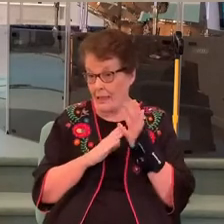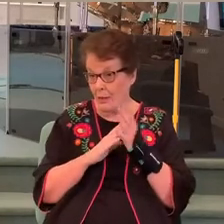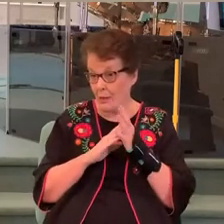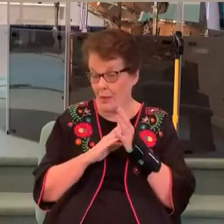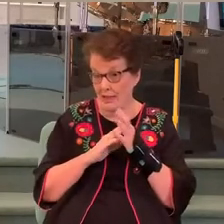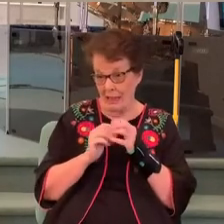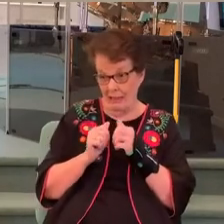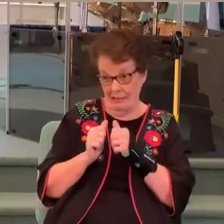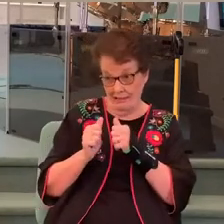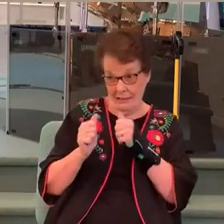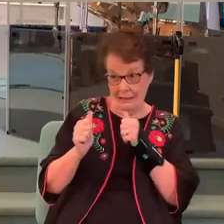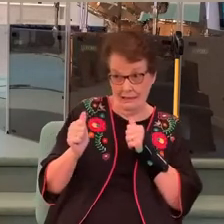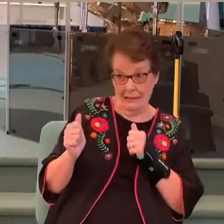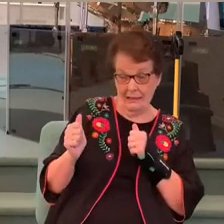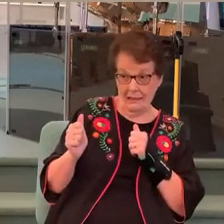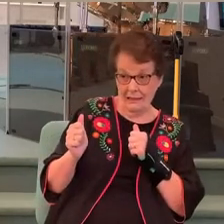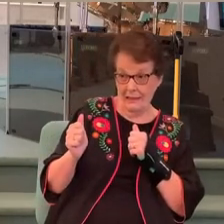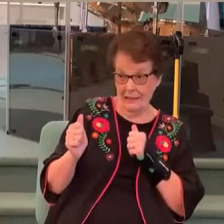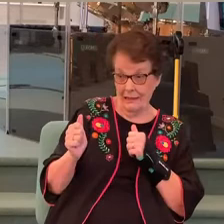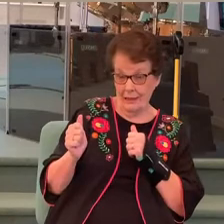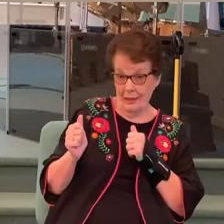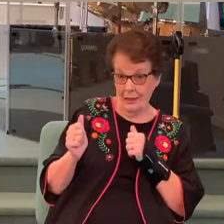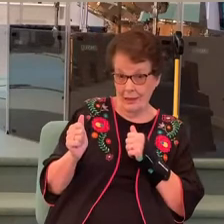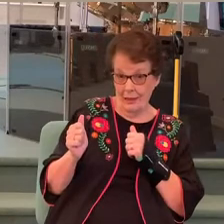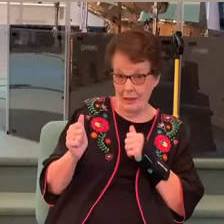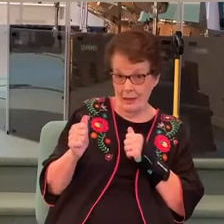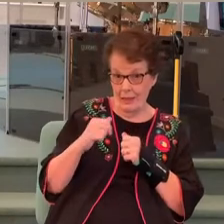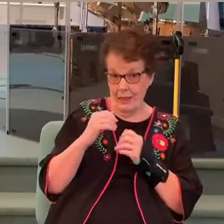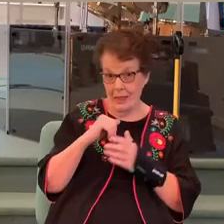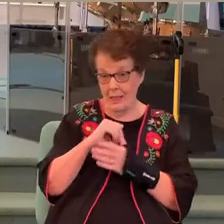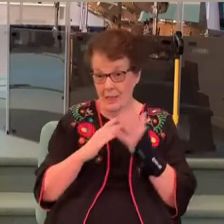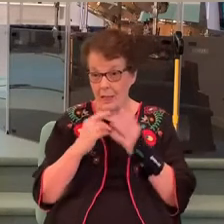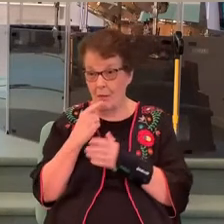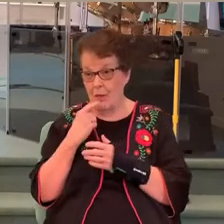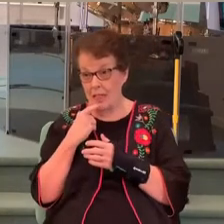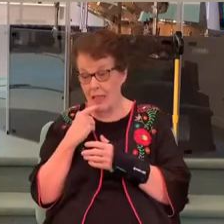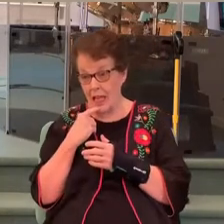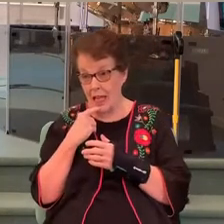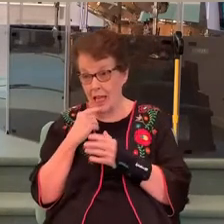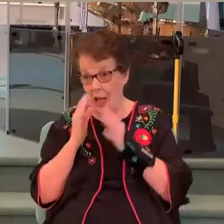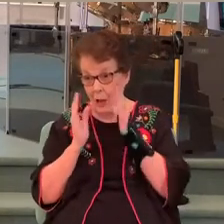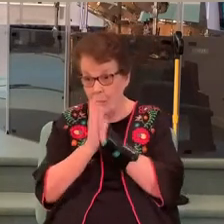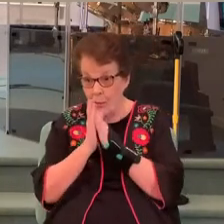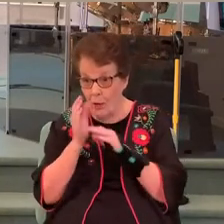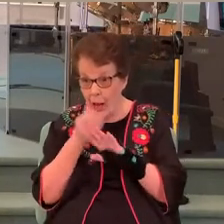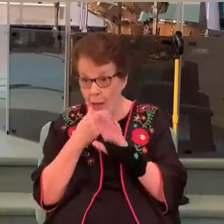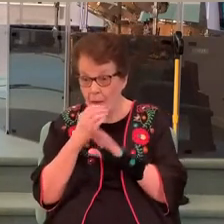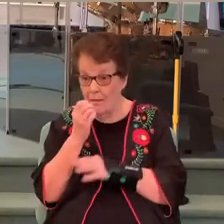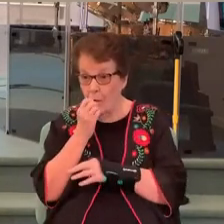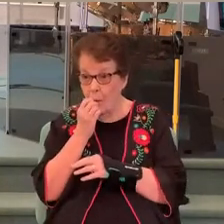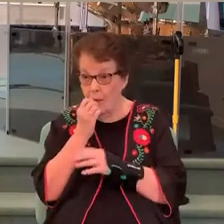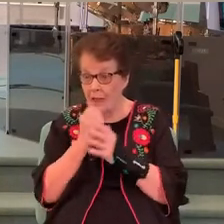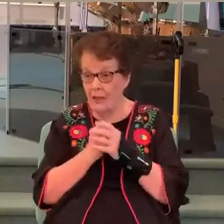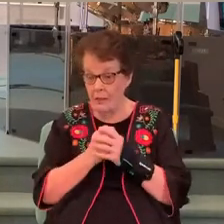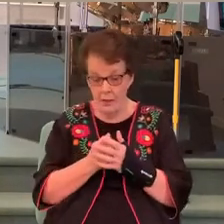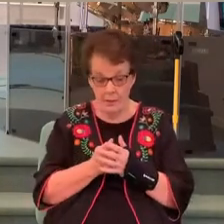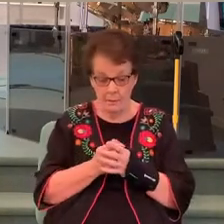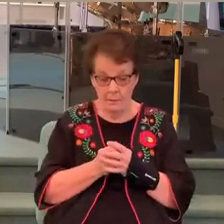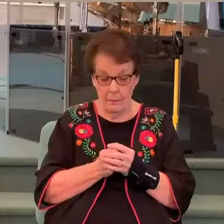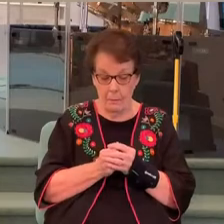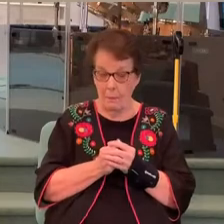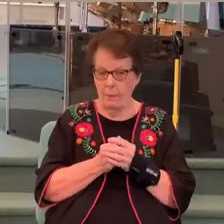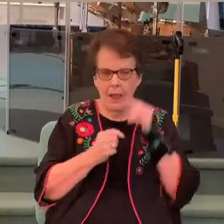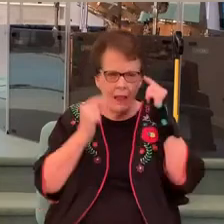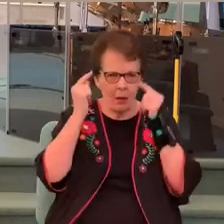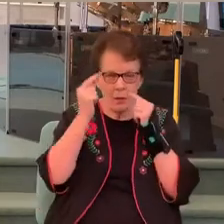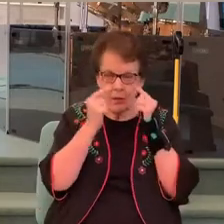existent. Some of us would say, well, I say grace at my meals. We got different views about prayer. And as I was